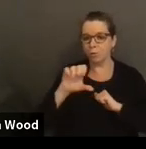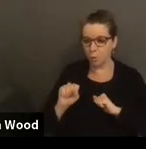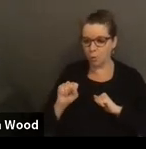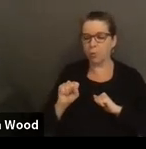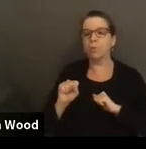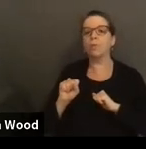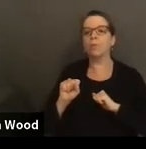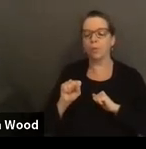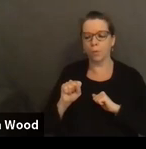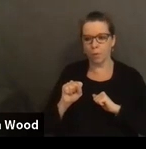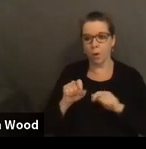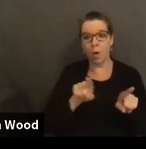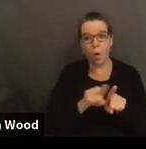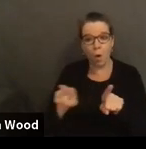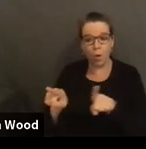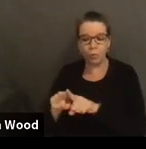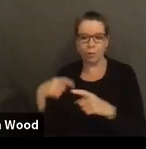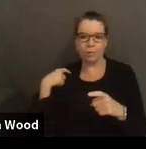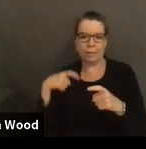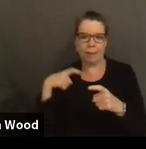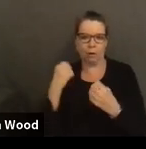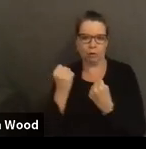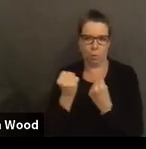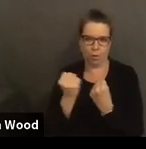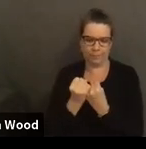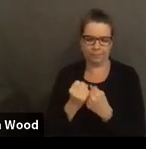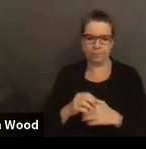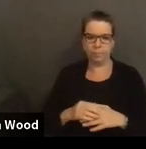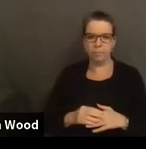in addition have Spanish supports